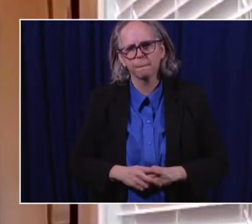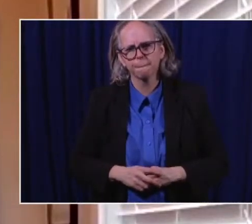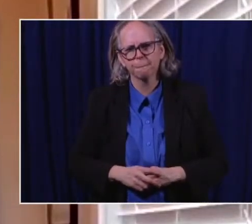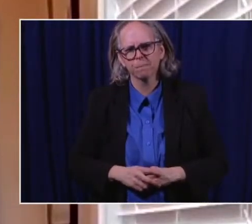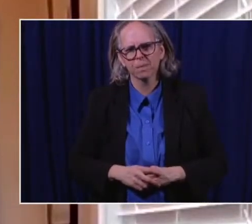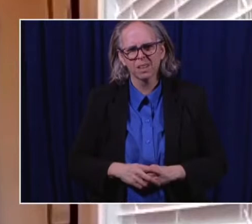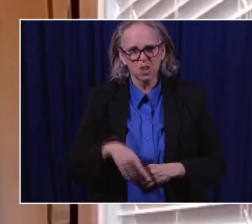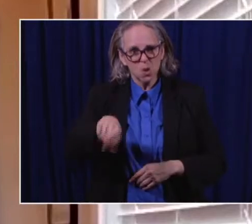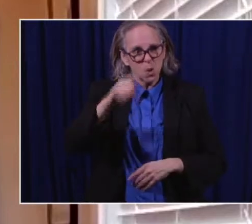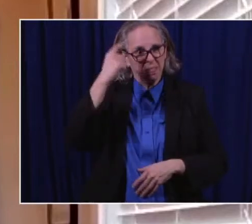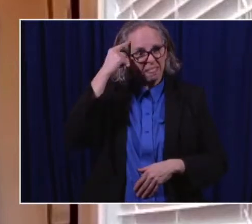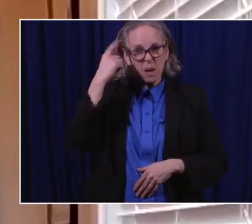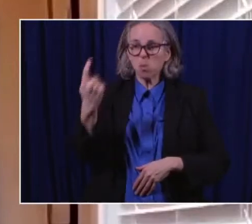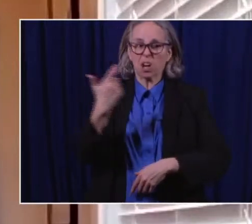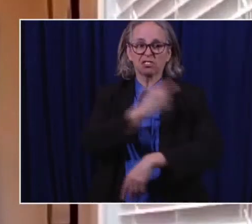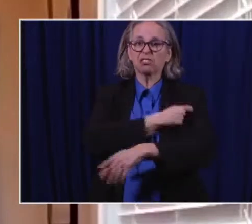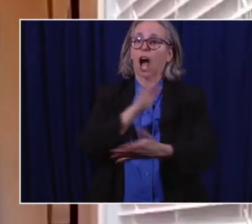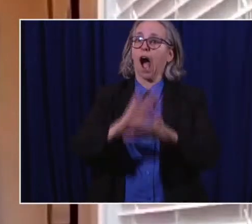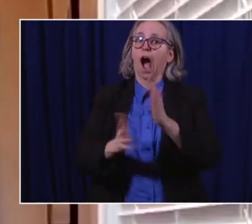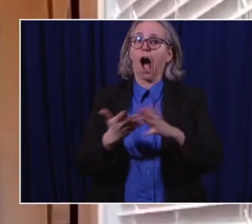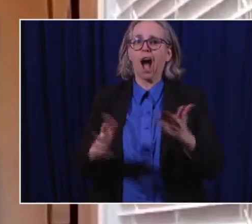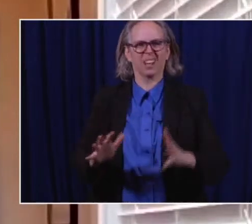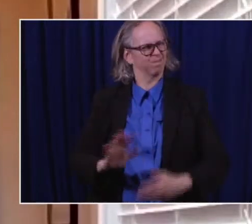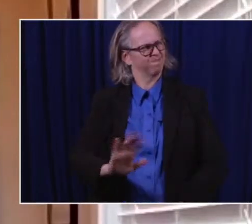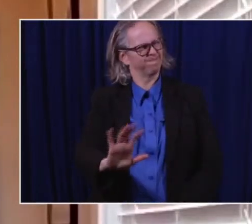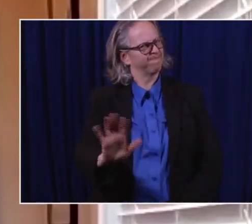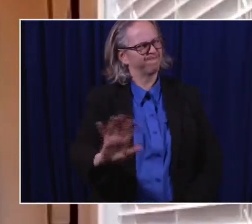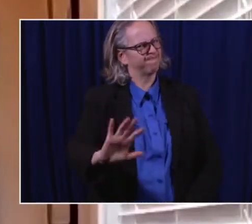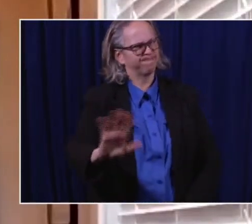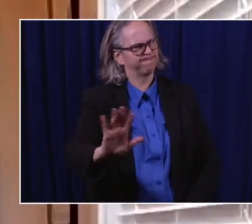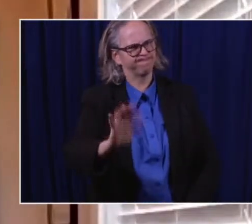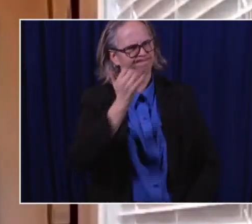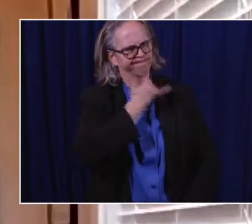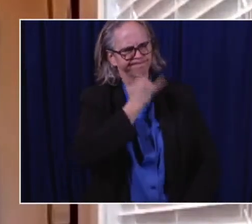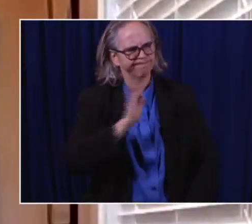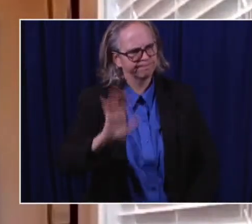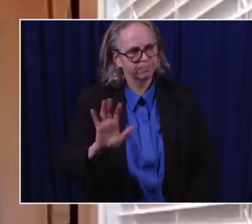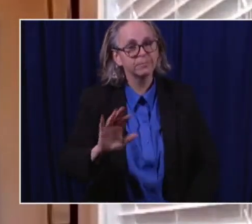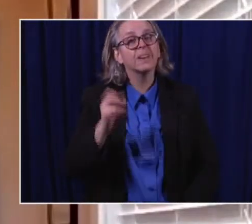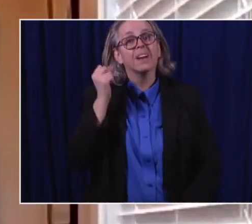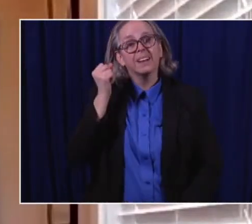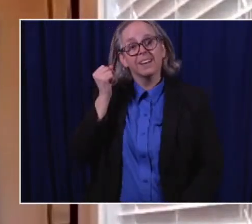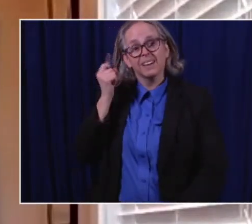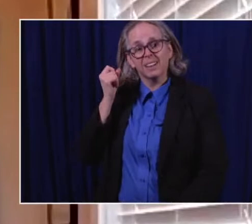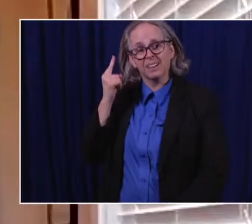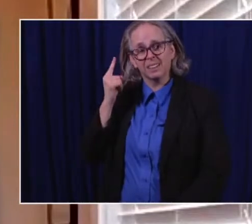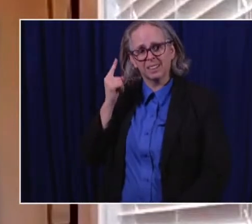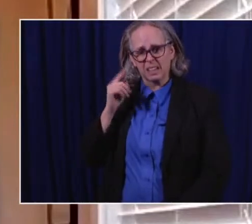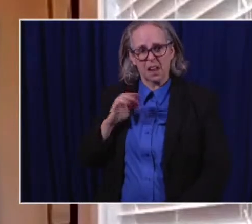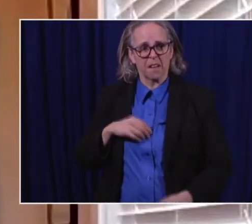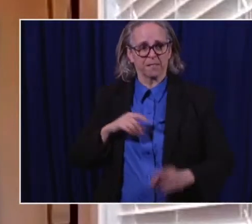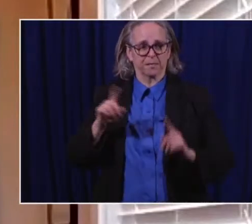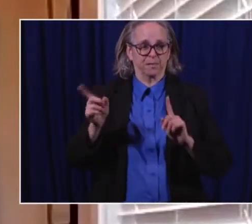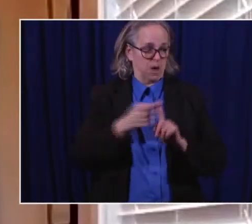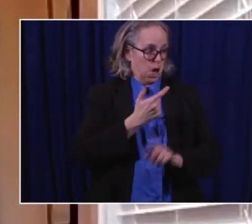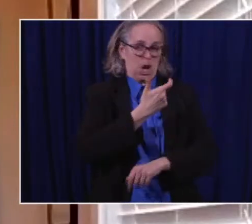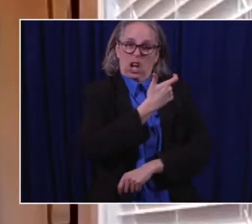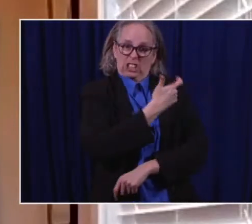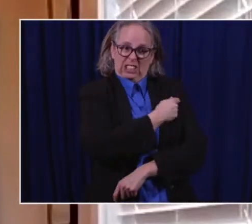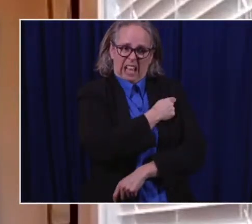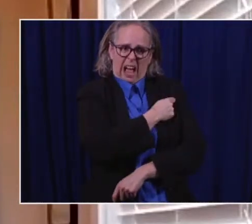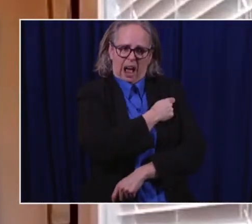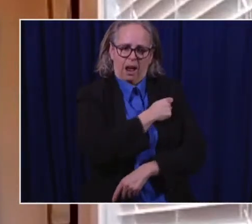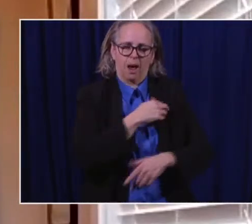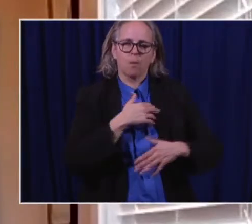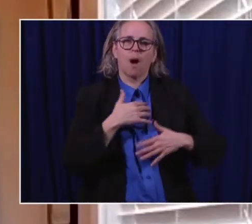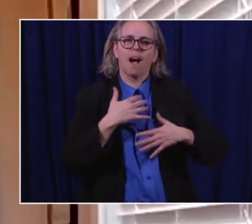single shot is enough. It's not. But I also want people to recognize that within weeks of receiving that first shot, our bodies